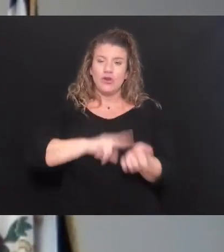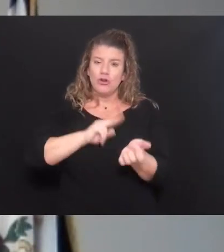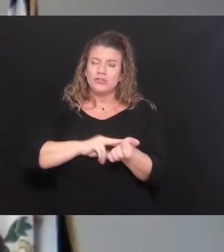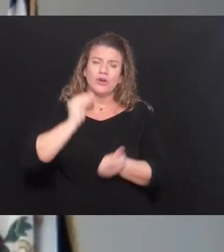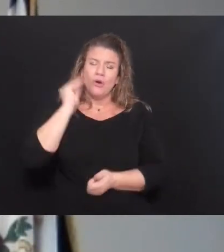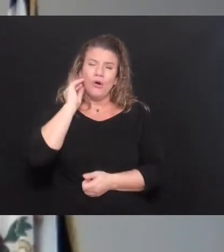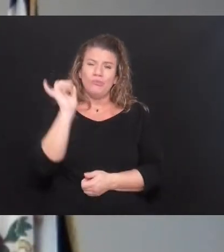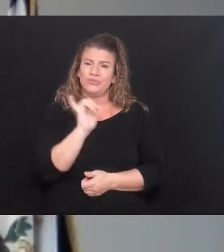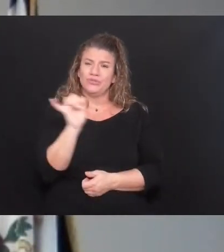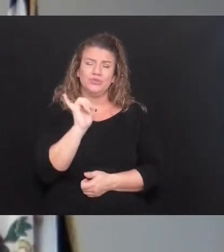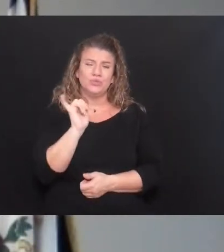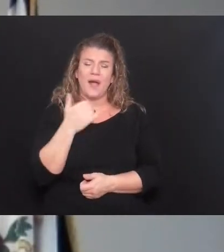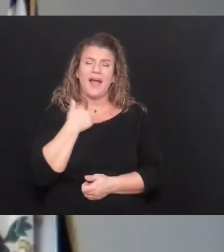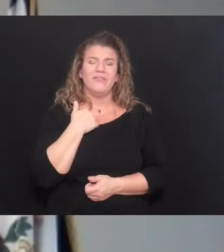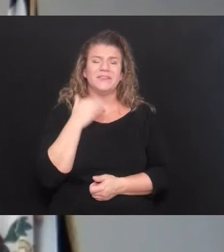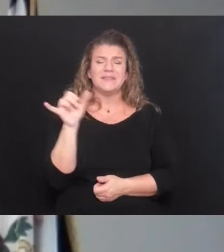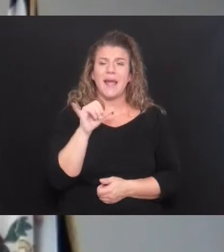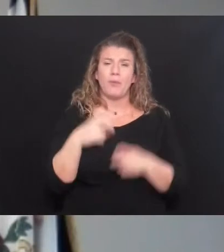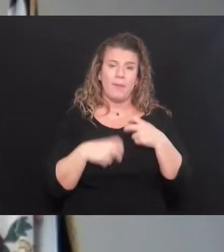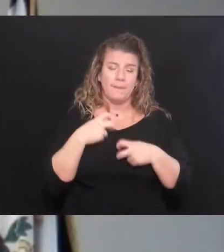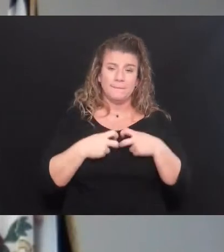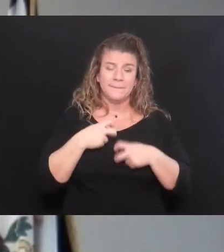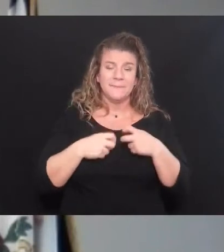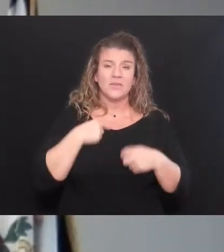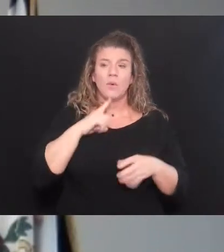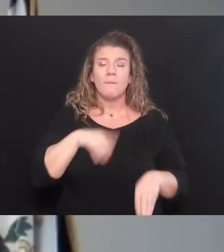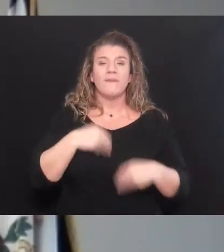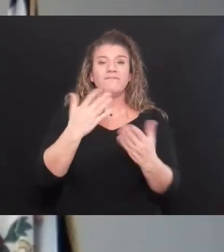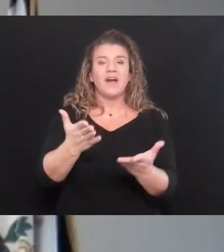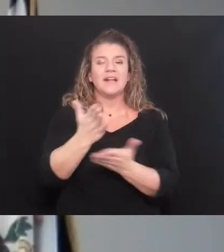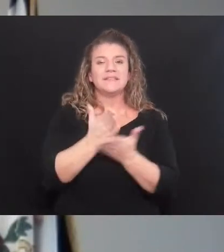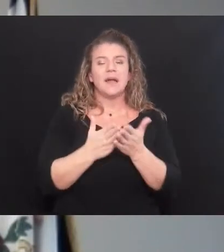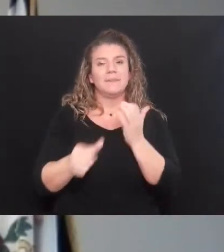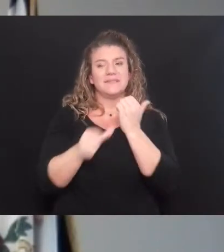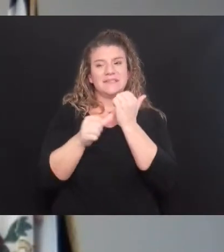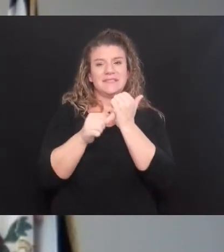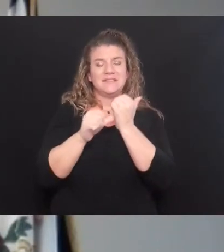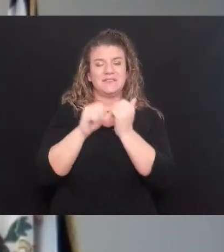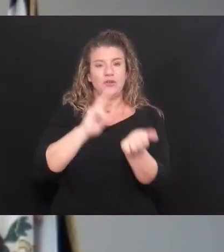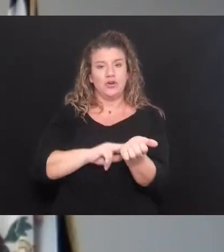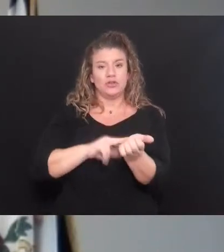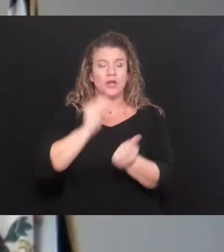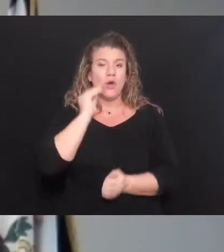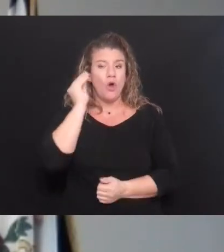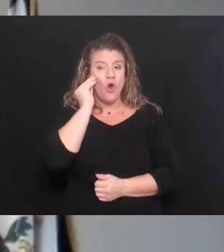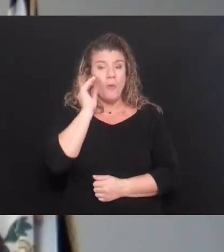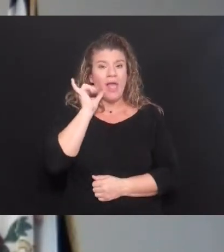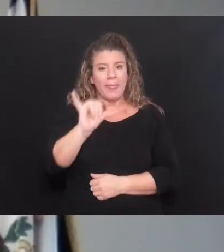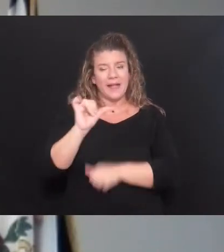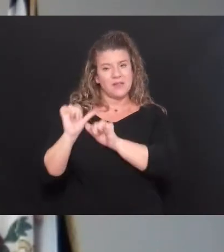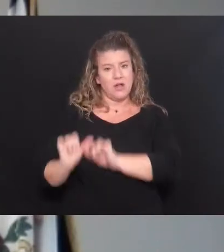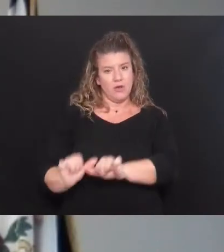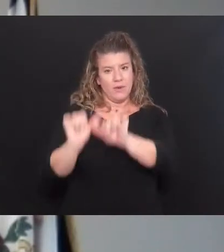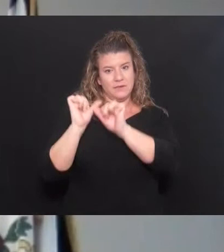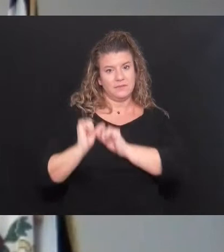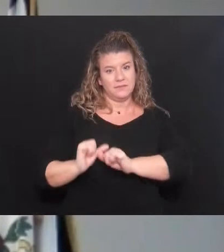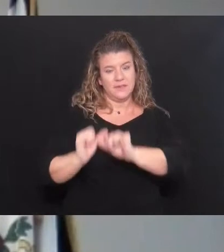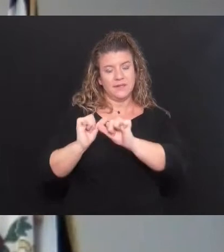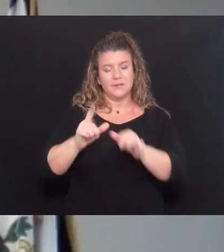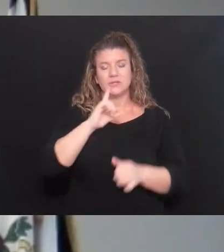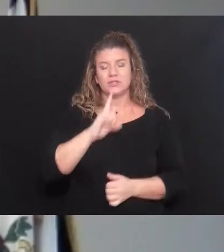homes having the same problem. So we've provided some assistance to nursing homes that is ongoing. So